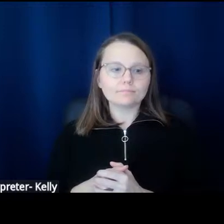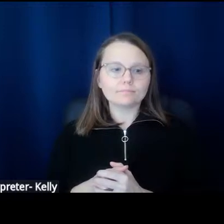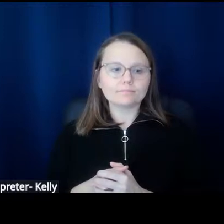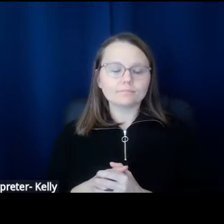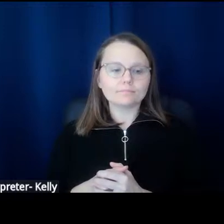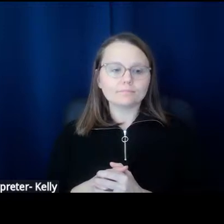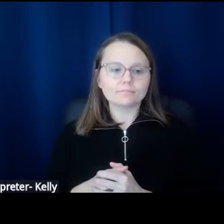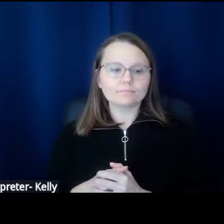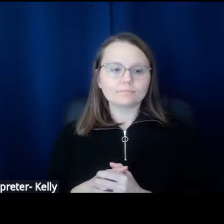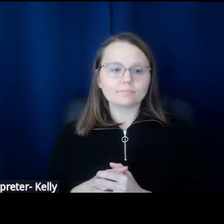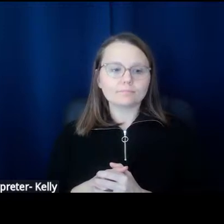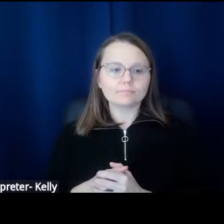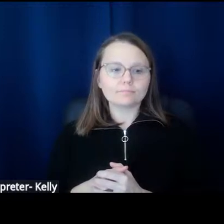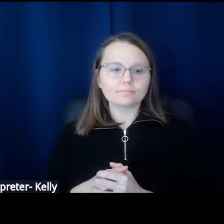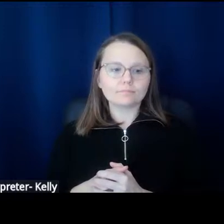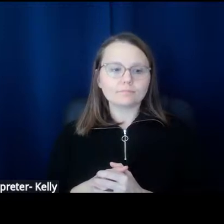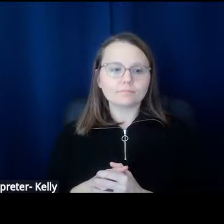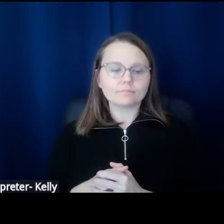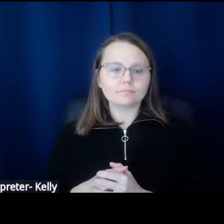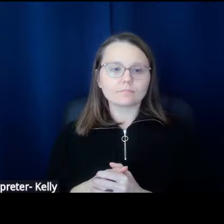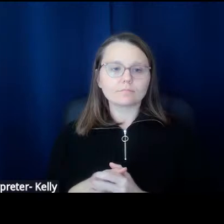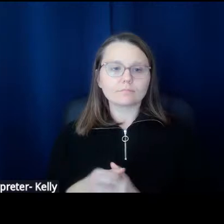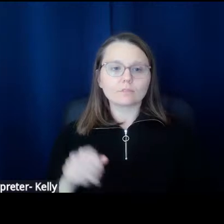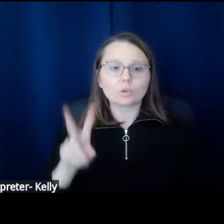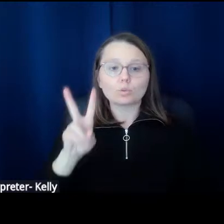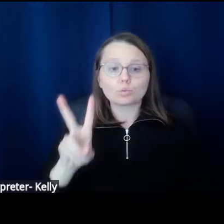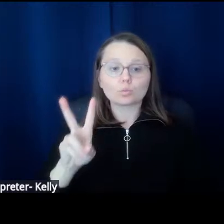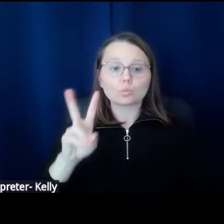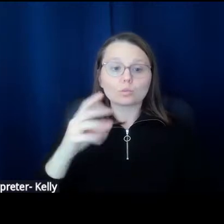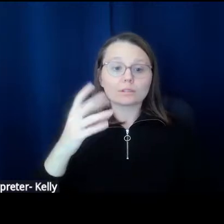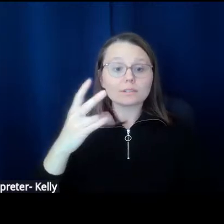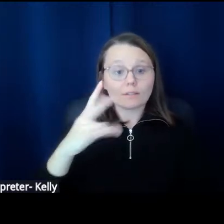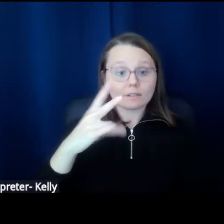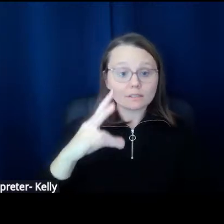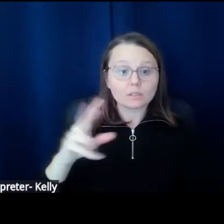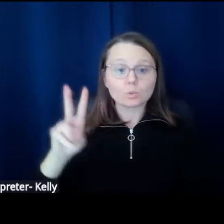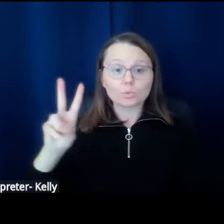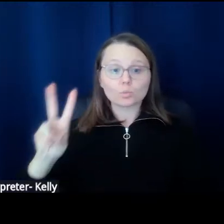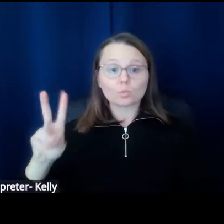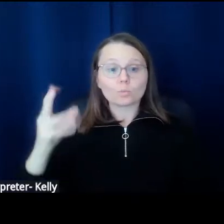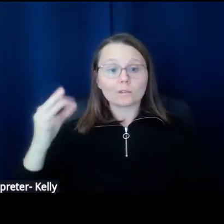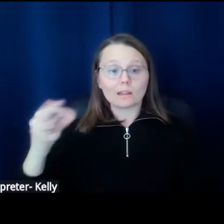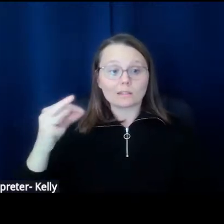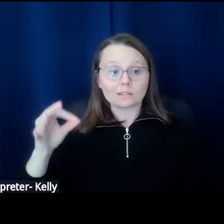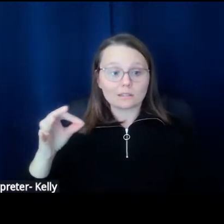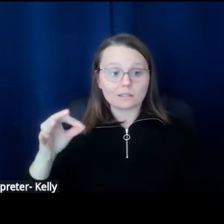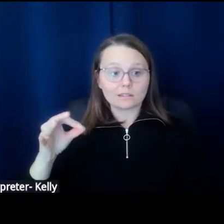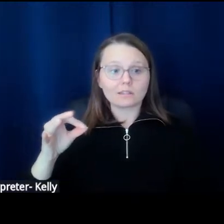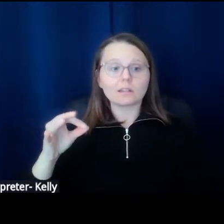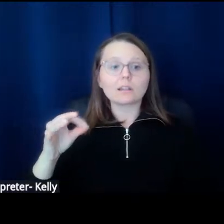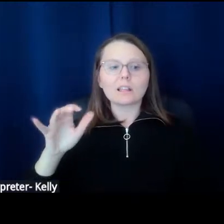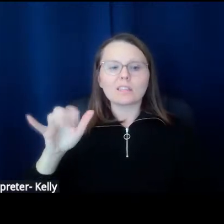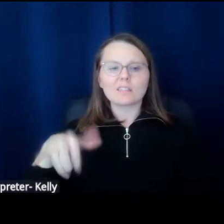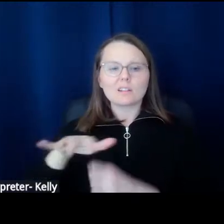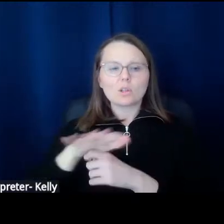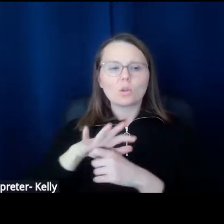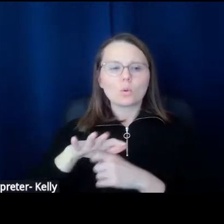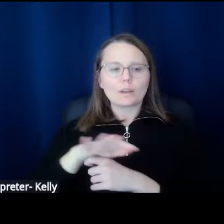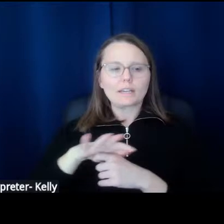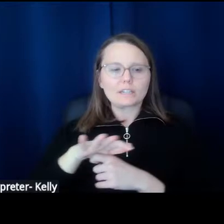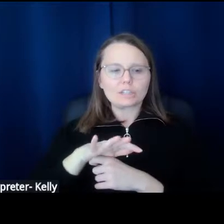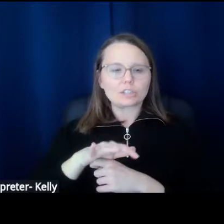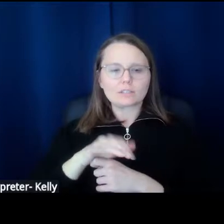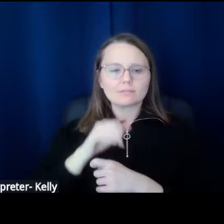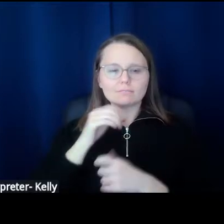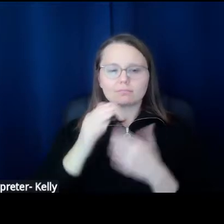is Q70 and Q90. The location didn't matter. I mean,